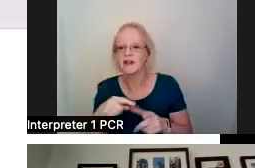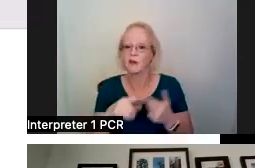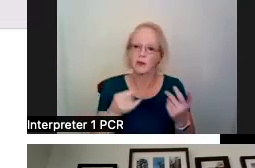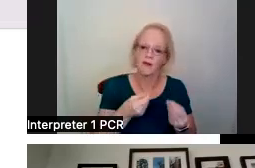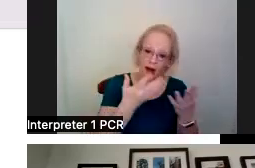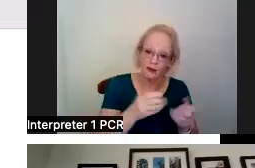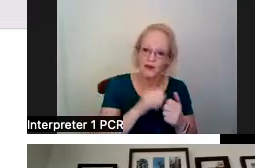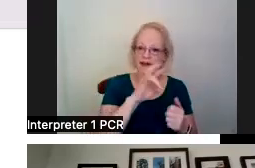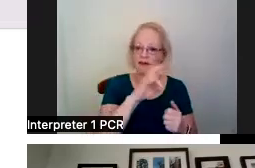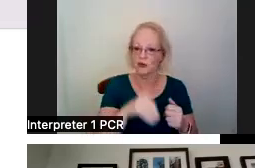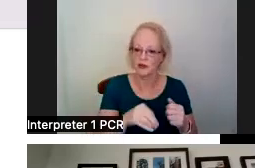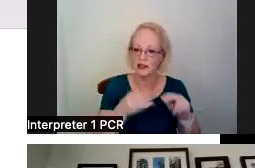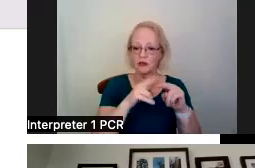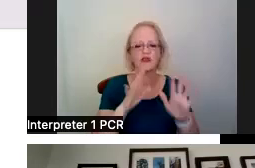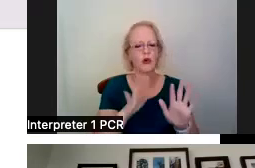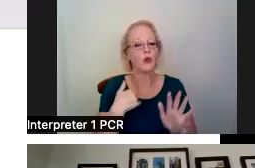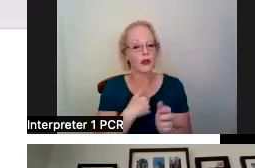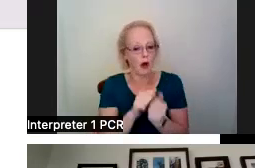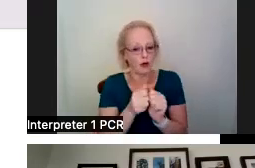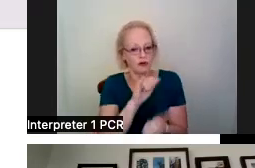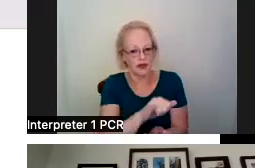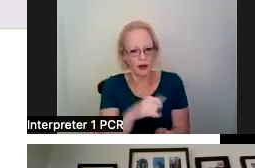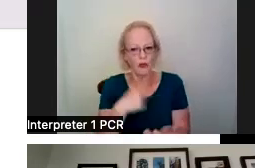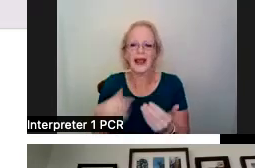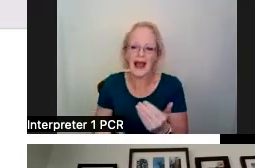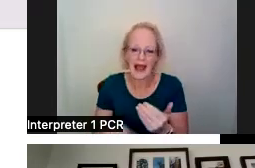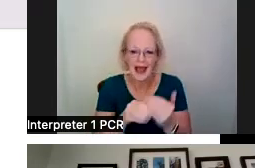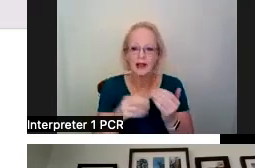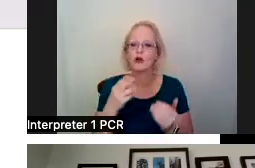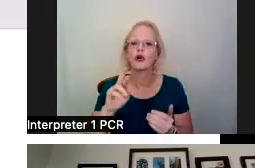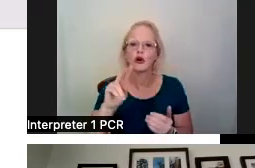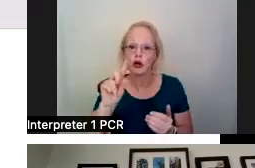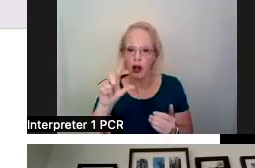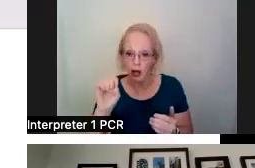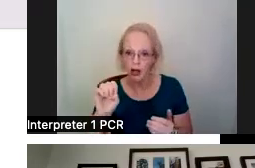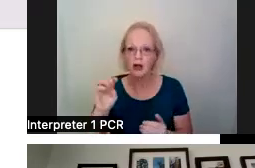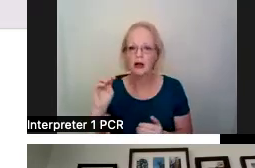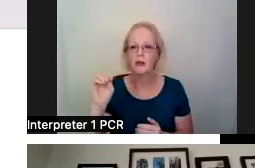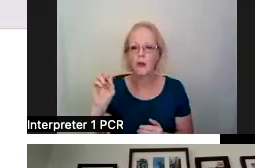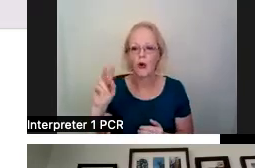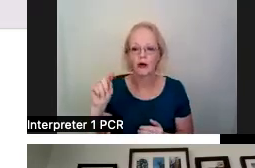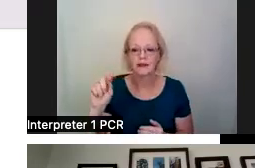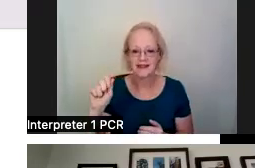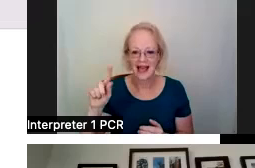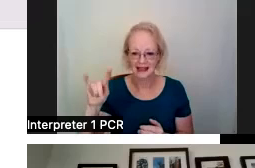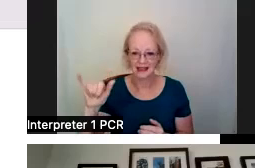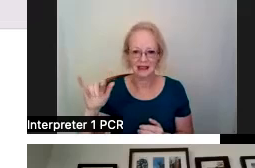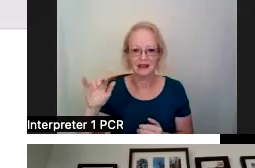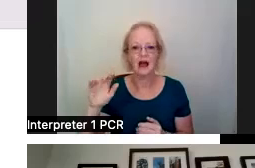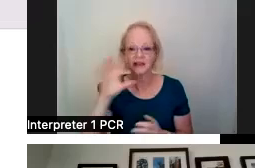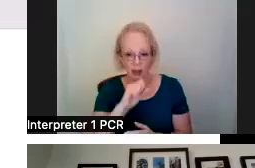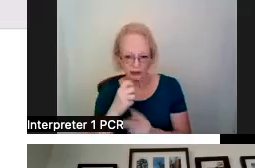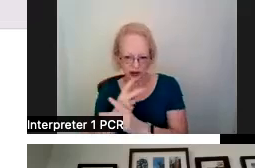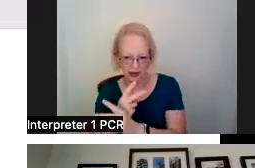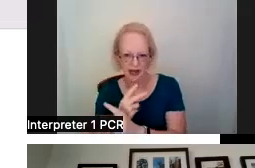that. We added a hurdle mortality assumption to the hurdle rate to create a hurdle annuity. And that